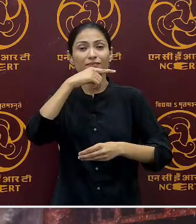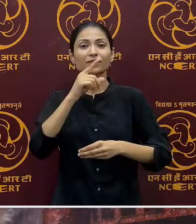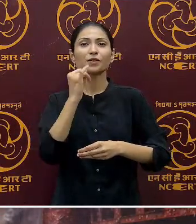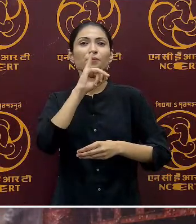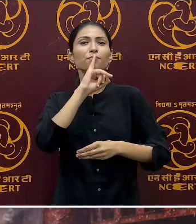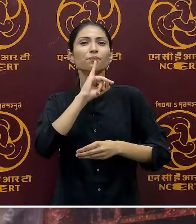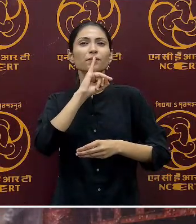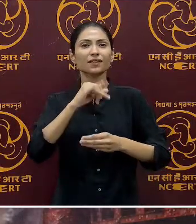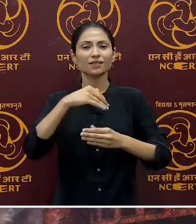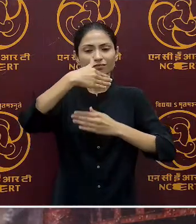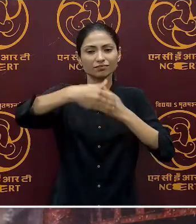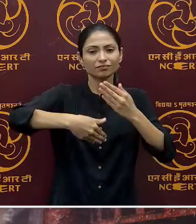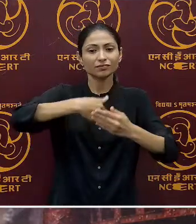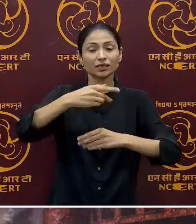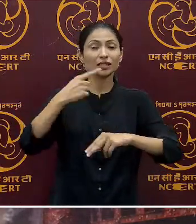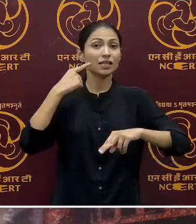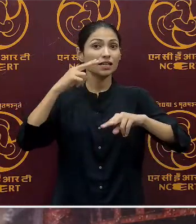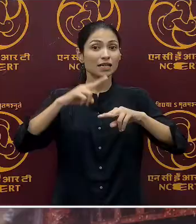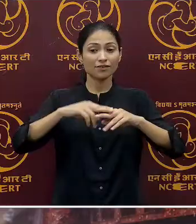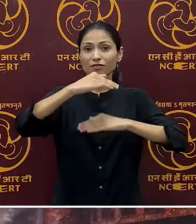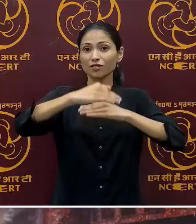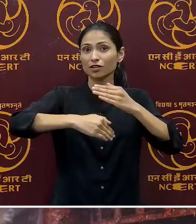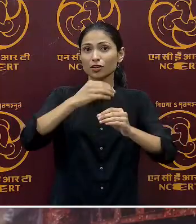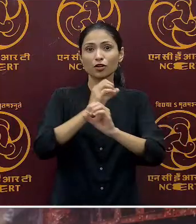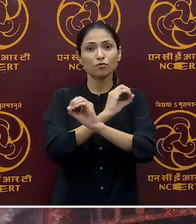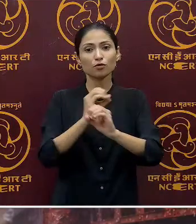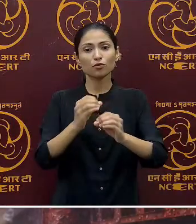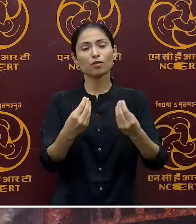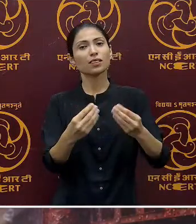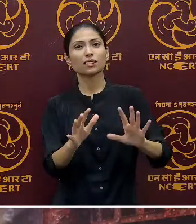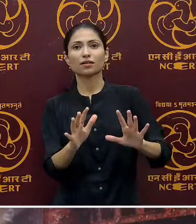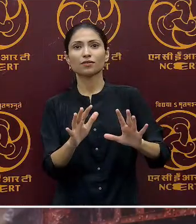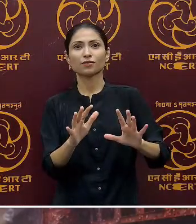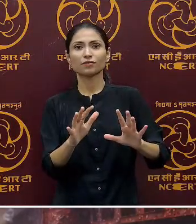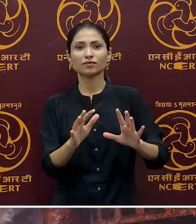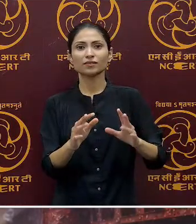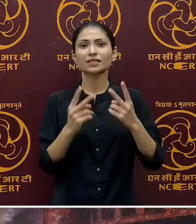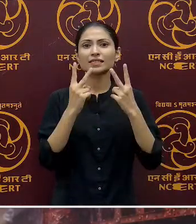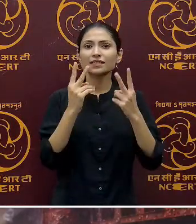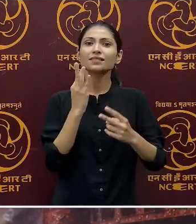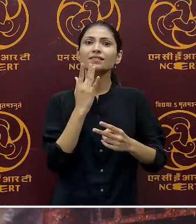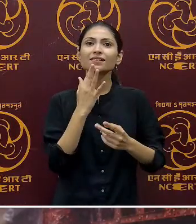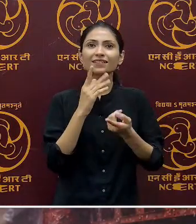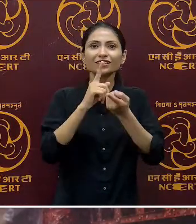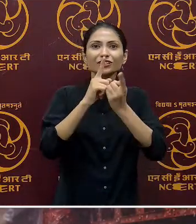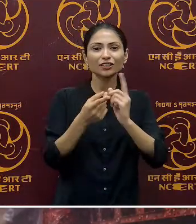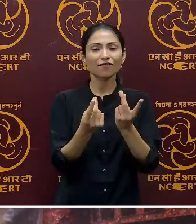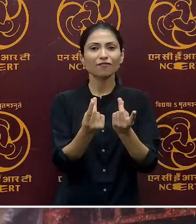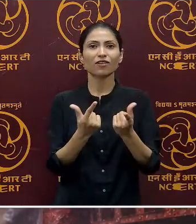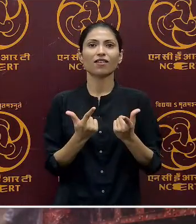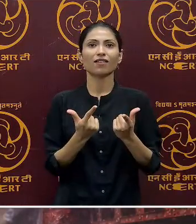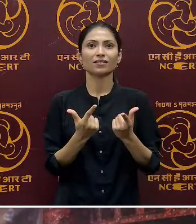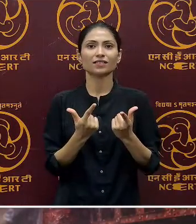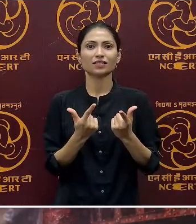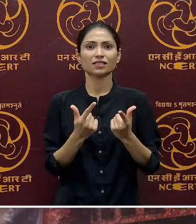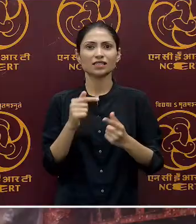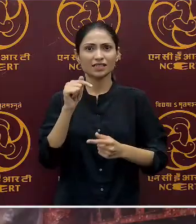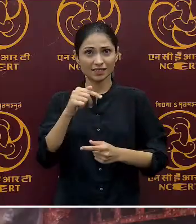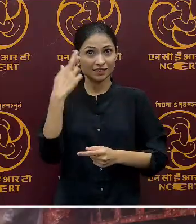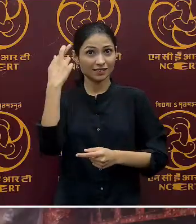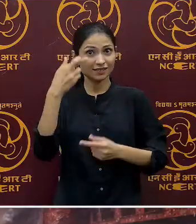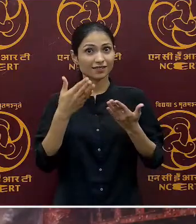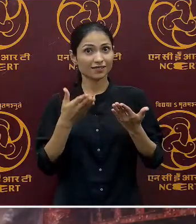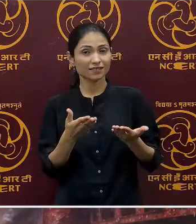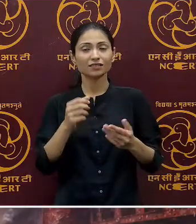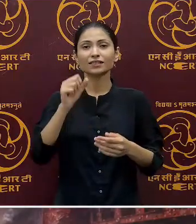and just keep it in an open space, the color of it changes quickly. Is that the reason behind it? Yes,